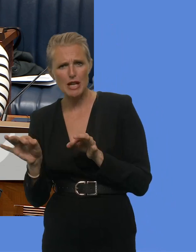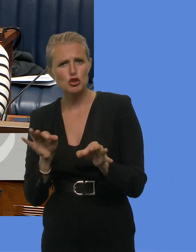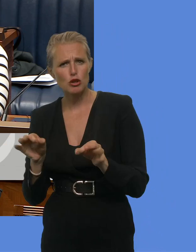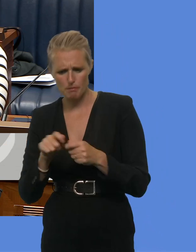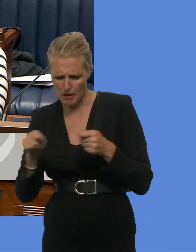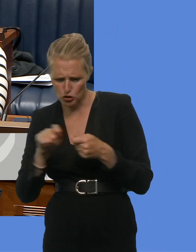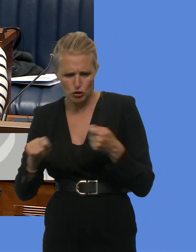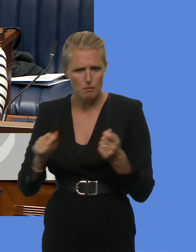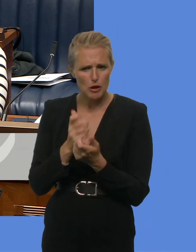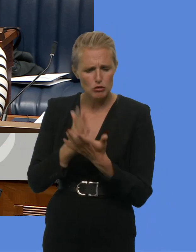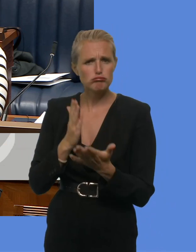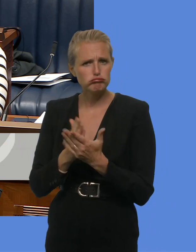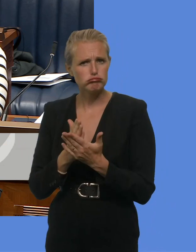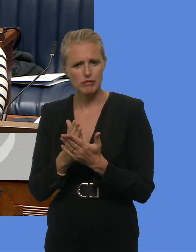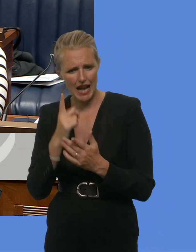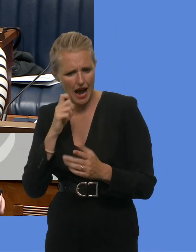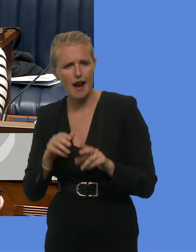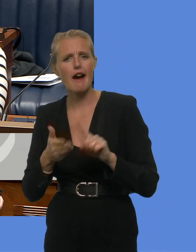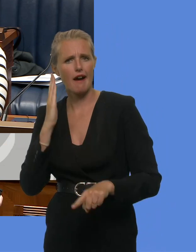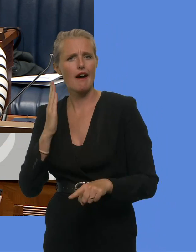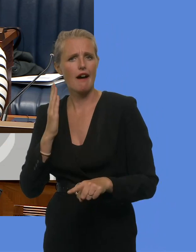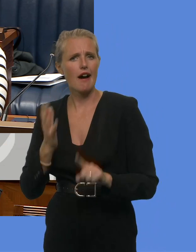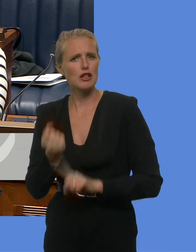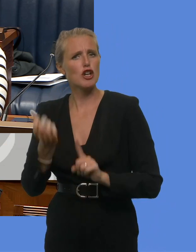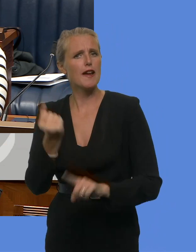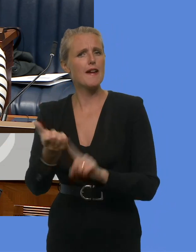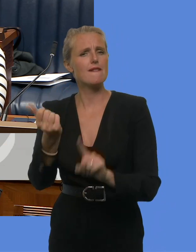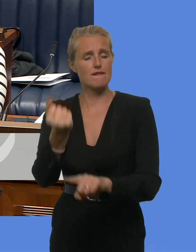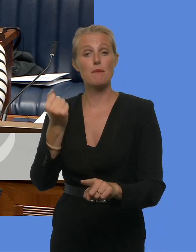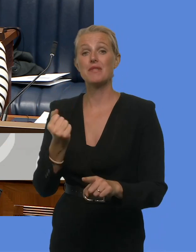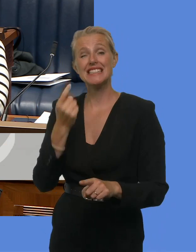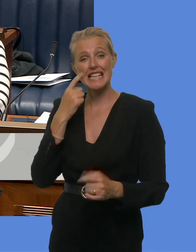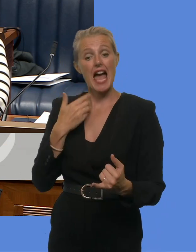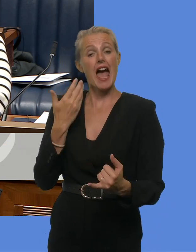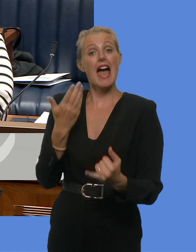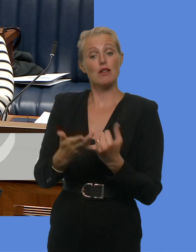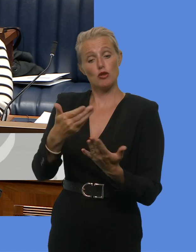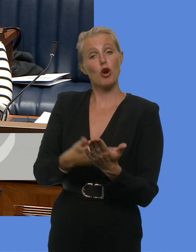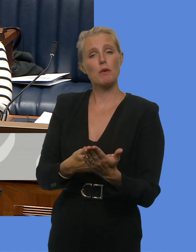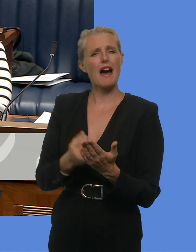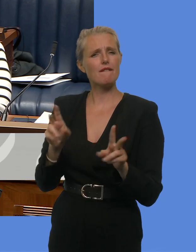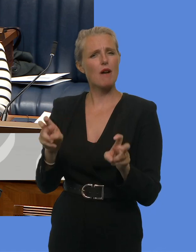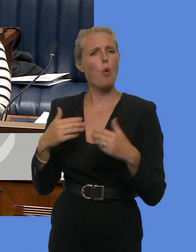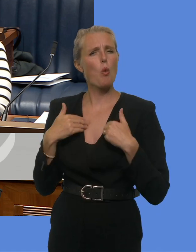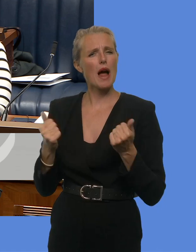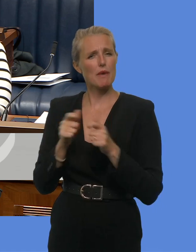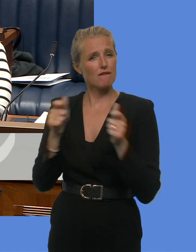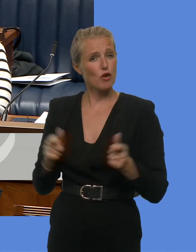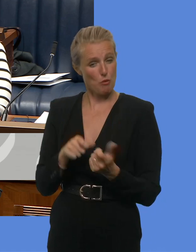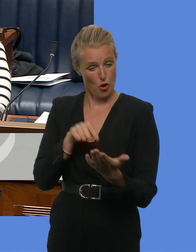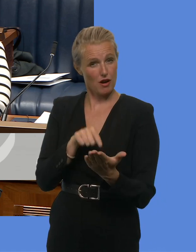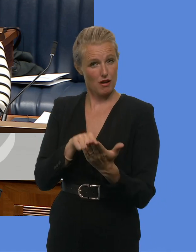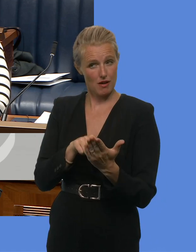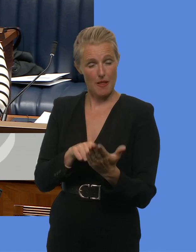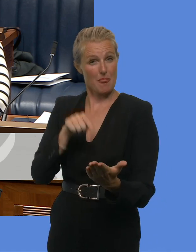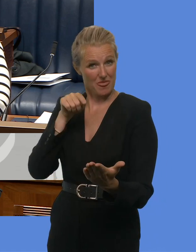progress. There is reference to the document. He will see that towards the end of the document, to what is called the Wellbeing Framework. So